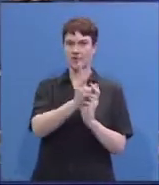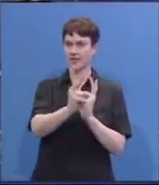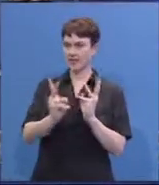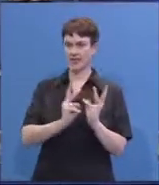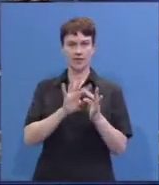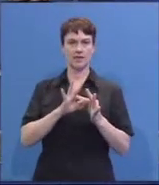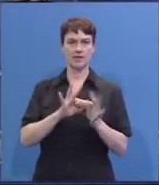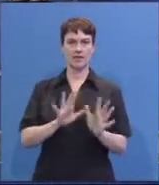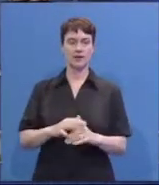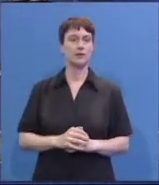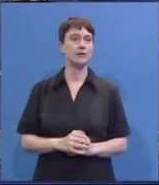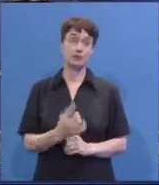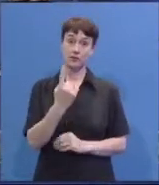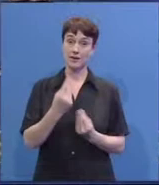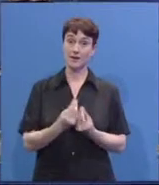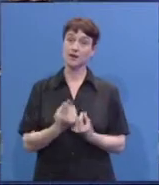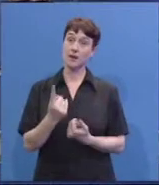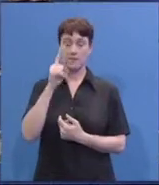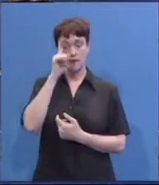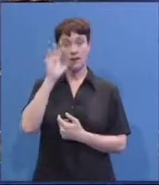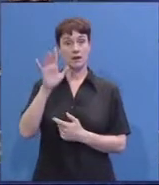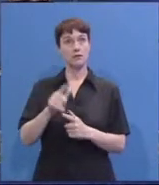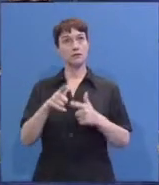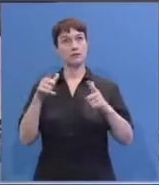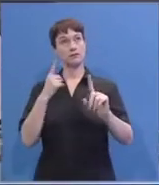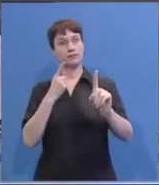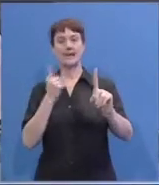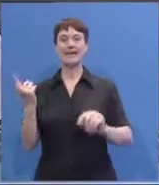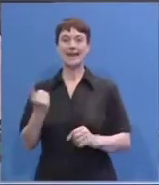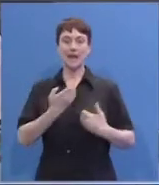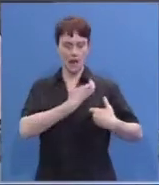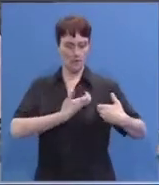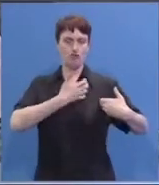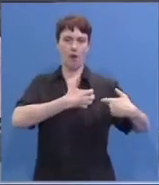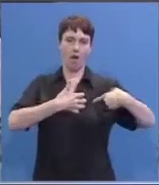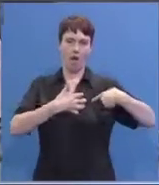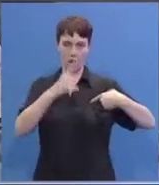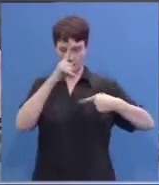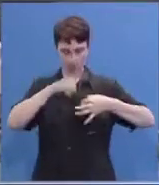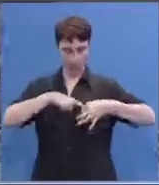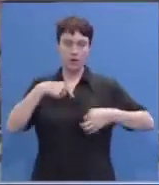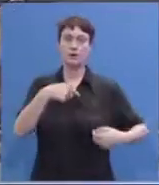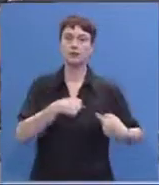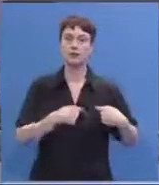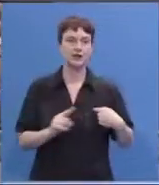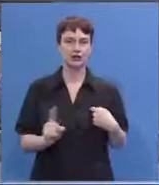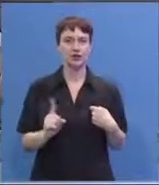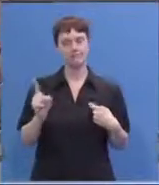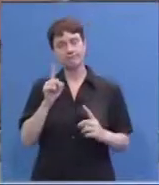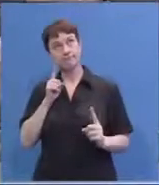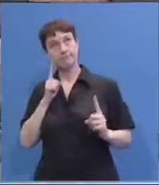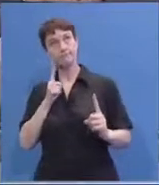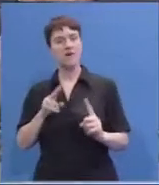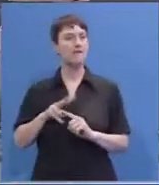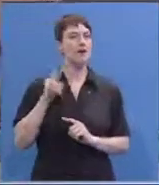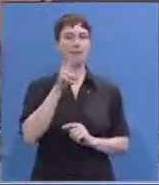with regard to Madiba's leadership is to go beyond the emotional and go towards something that is, pervasive and look at the